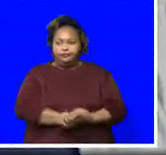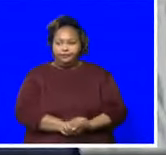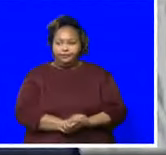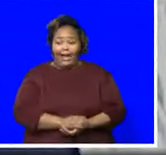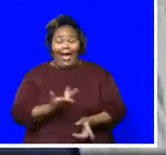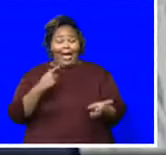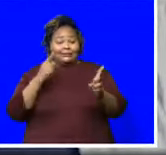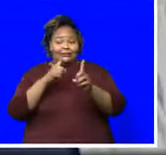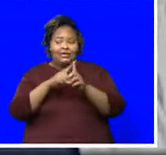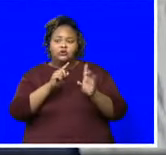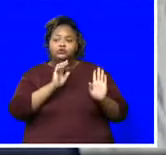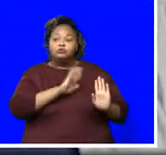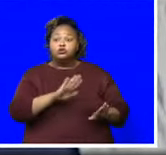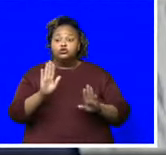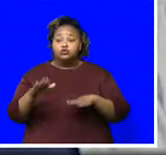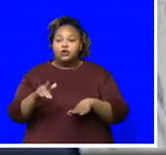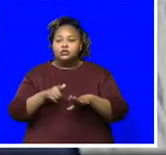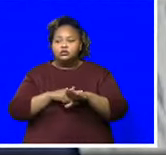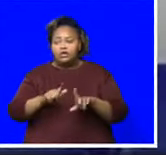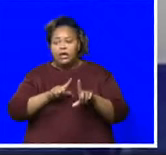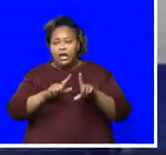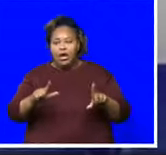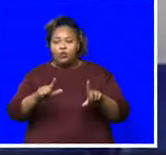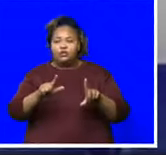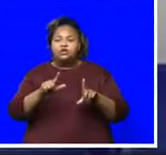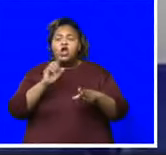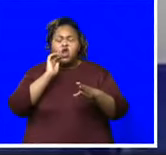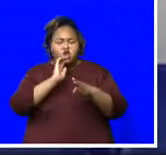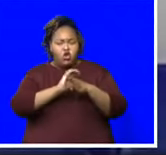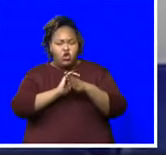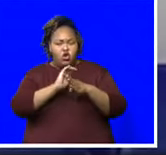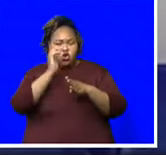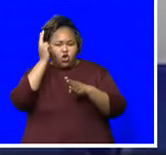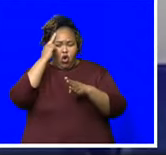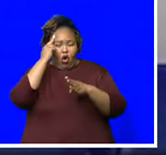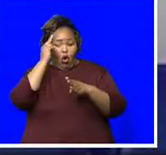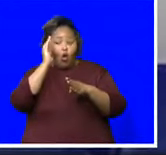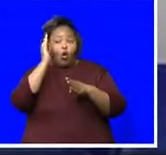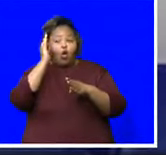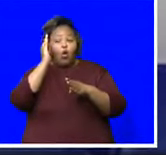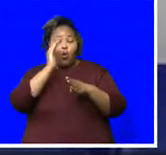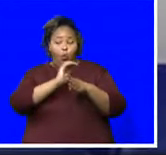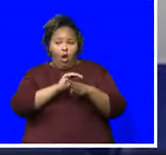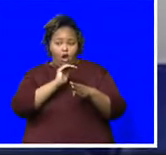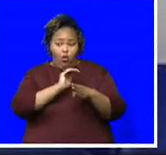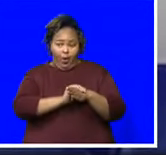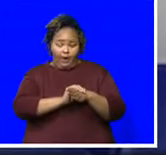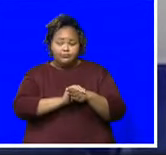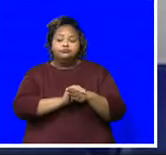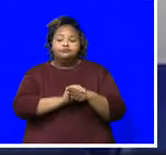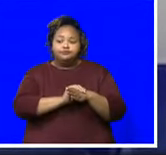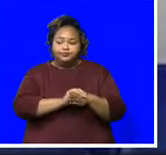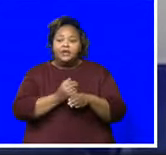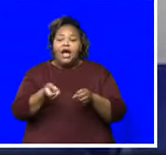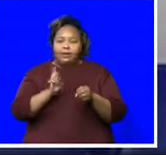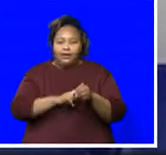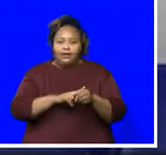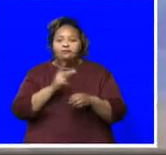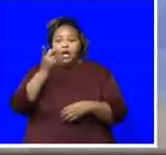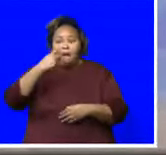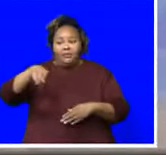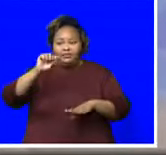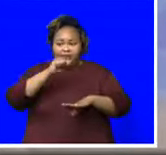basati isiSwati baphindze bakhone ukusiphasa kahle isifundo selulwimi lesiSwati, bahloli bahlangene nabothishela besifundza